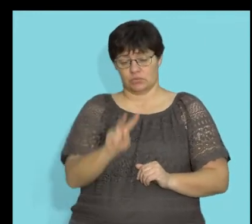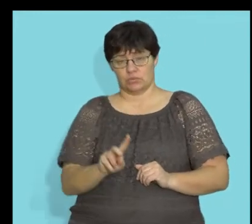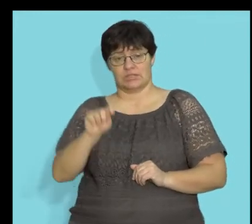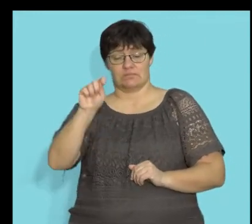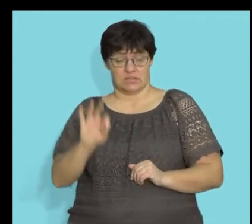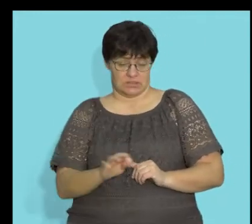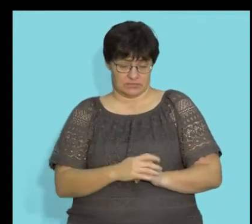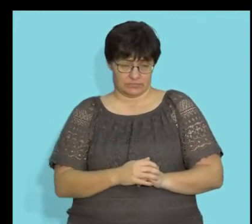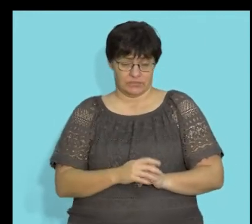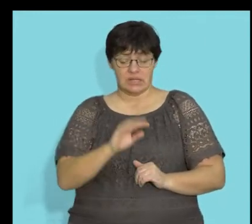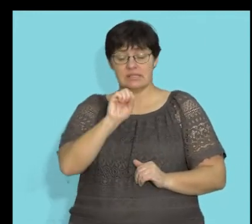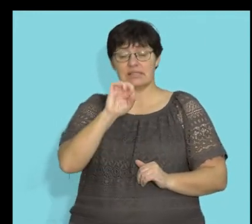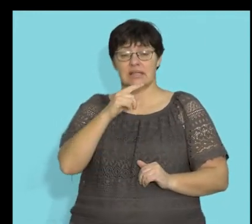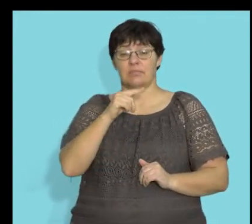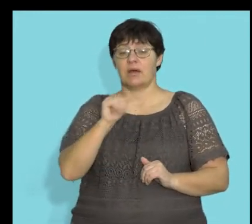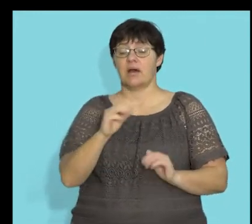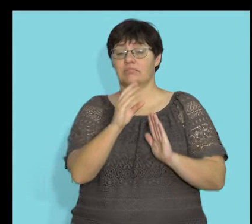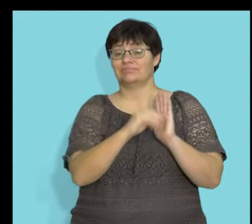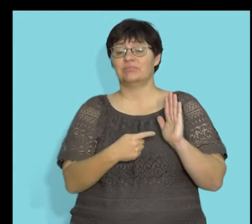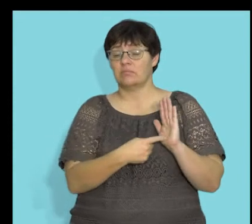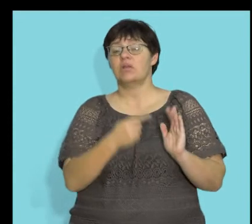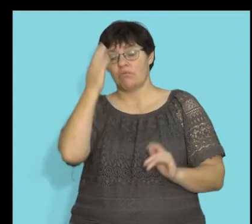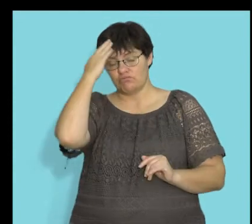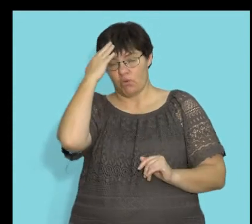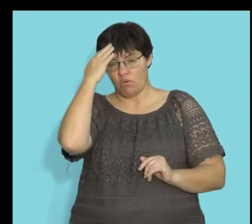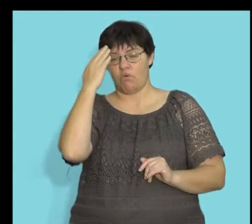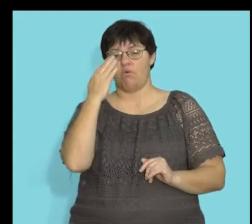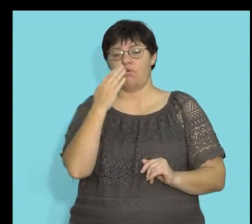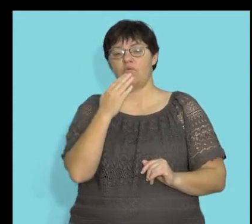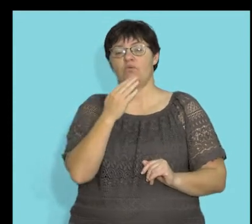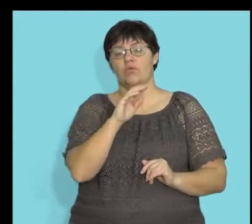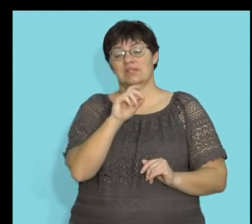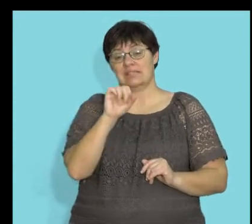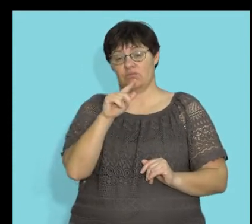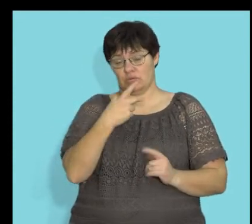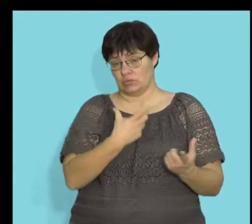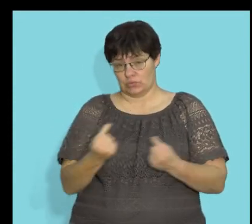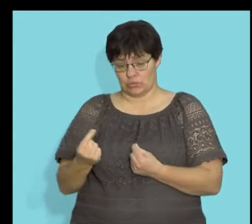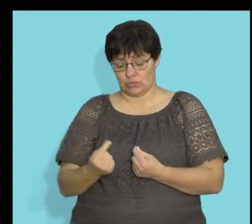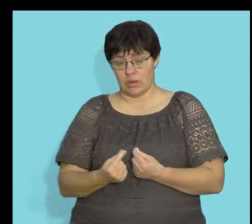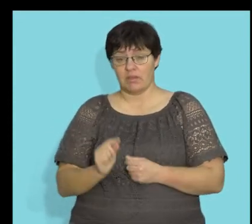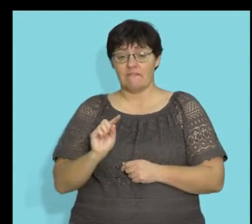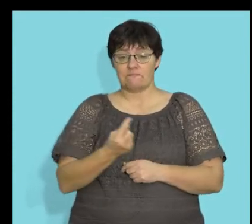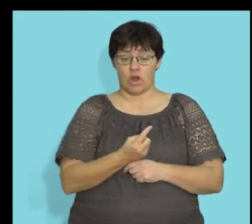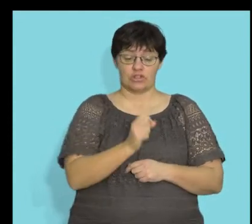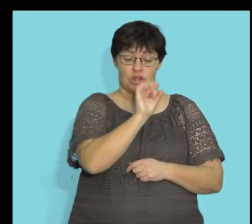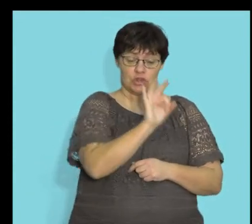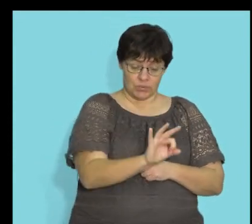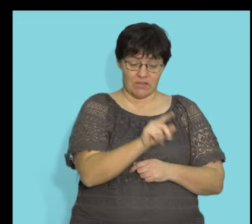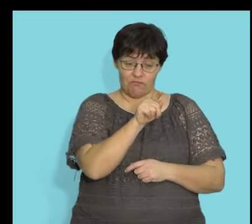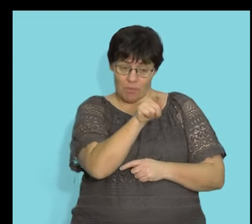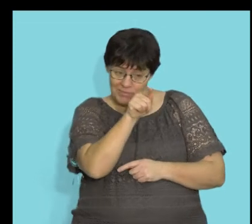that sigma means that we are going to be doing a series, but we are going to write down the first 3 terms of